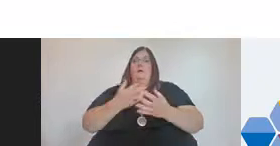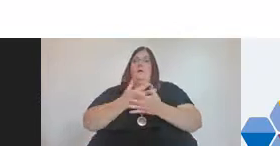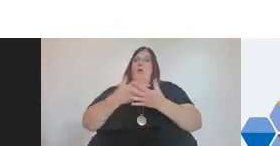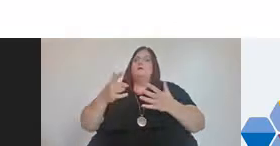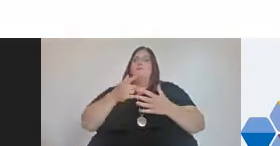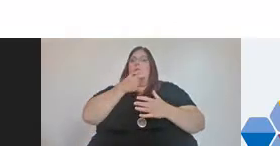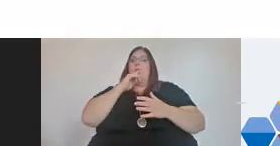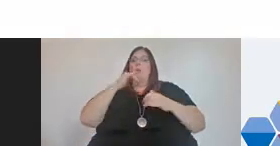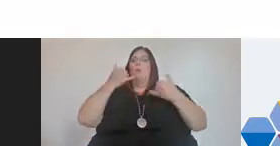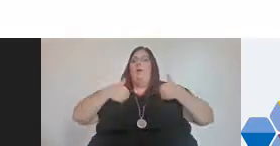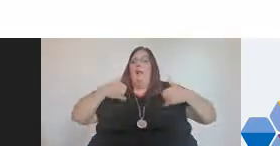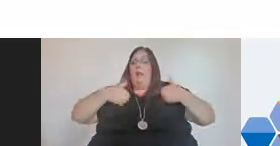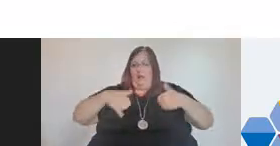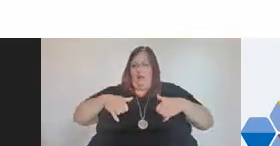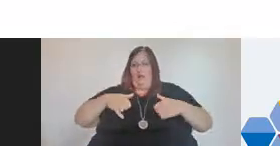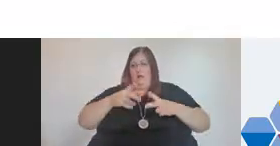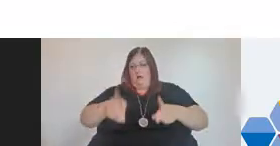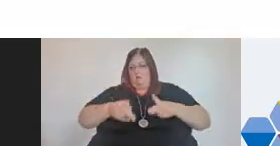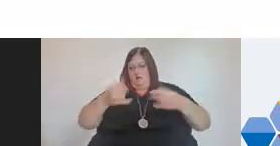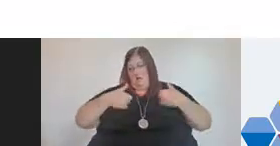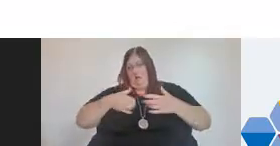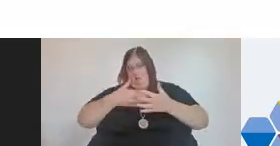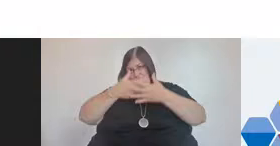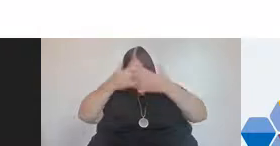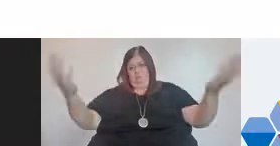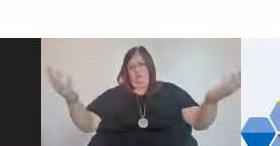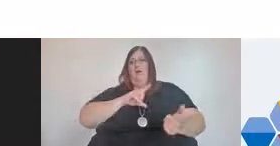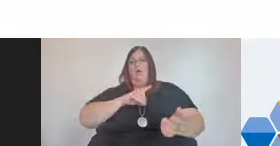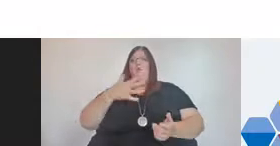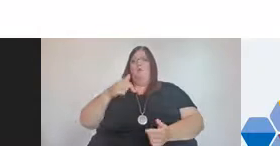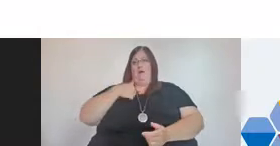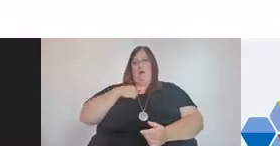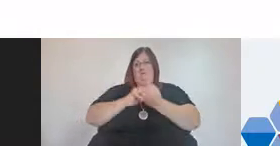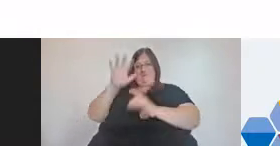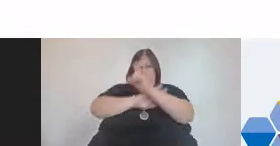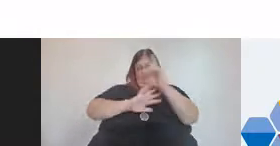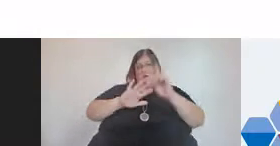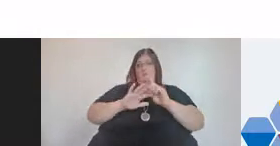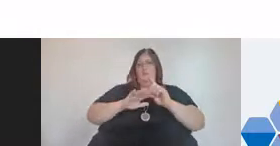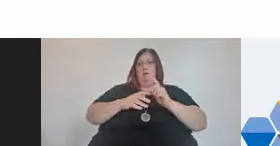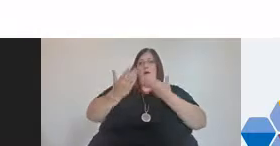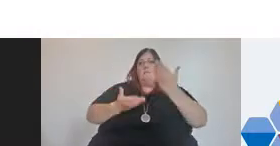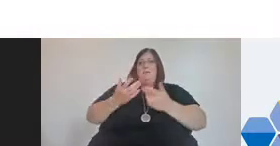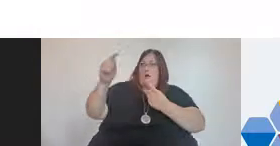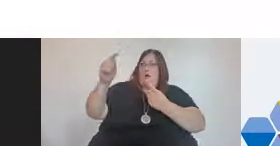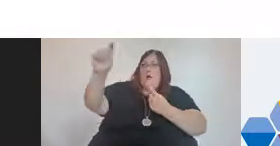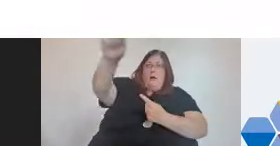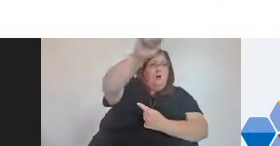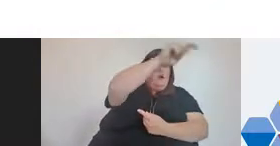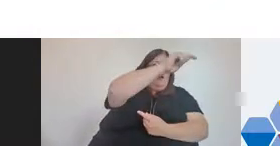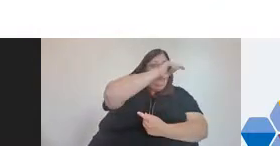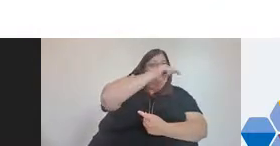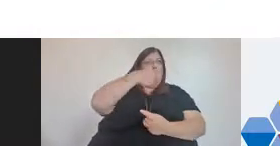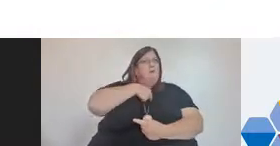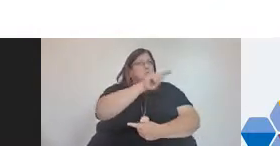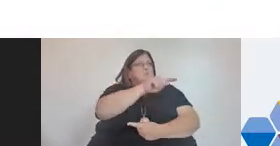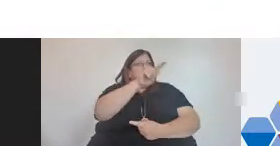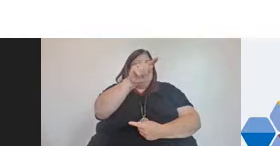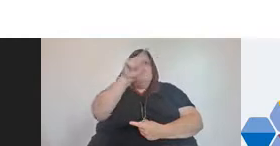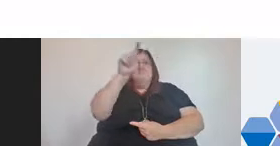population. We know that because we compared ourselves with other populations that have a similar mix to our population in